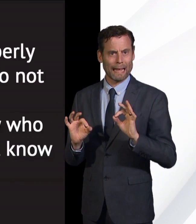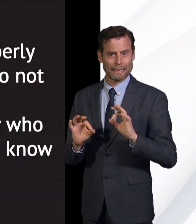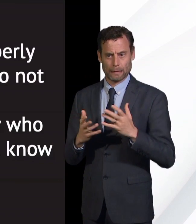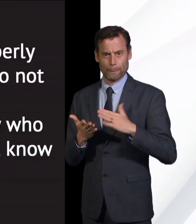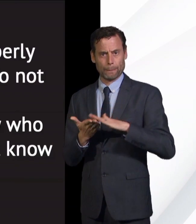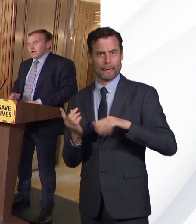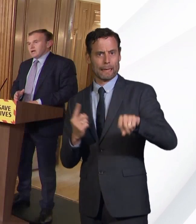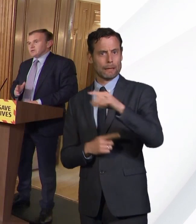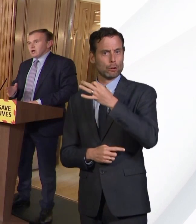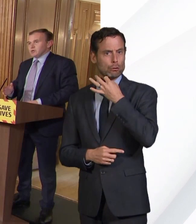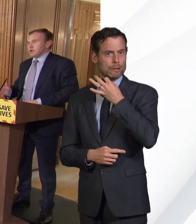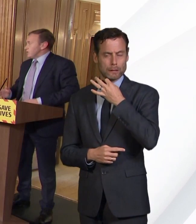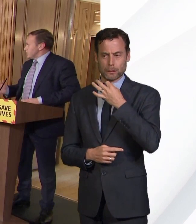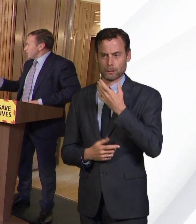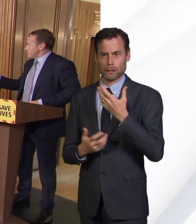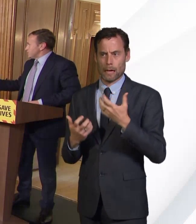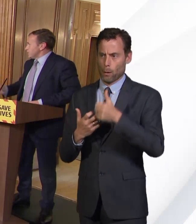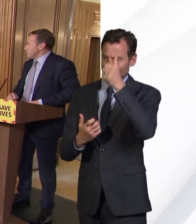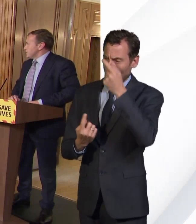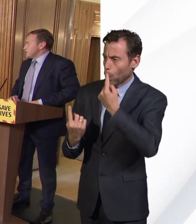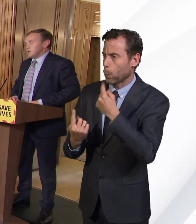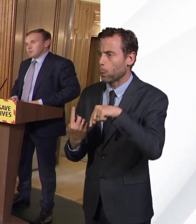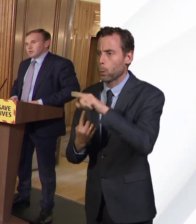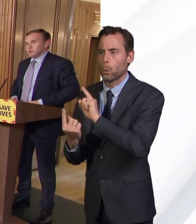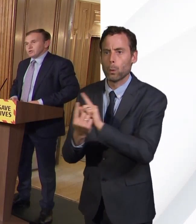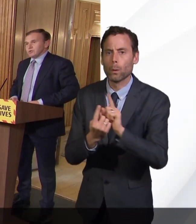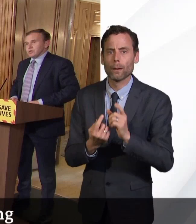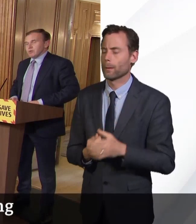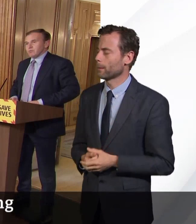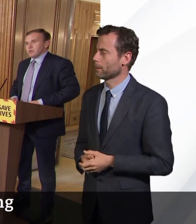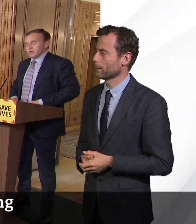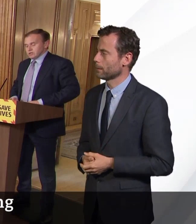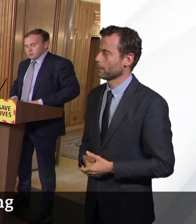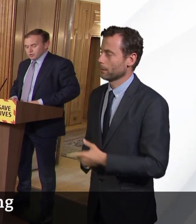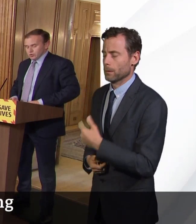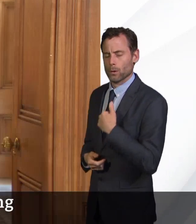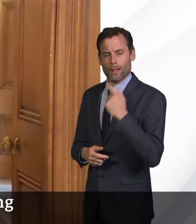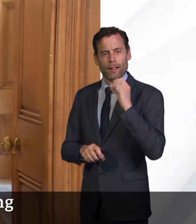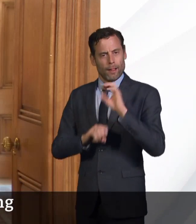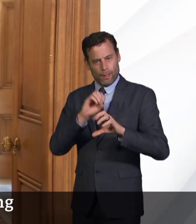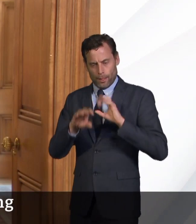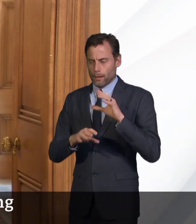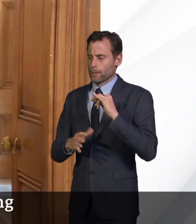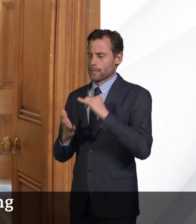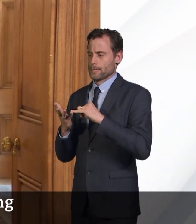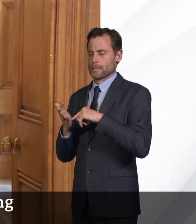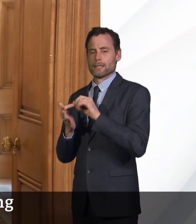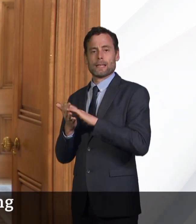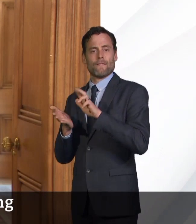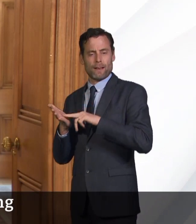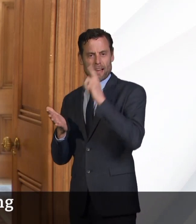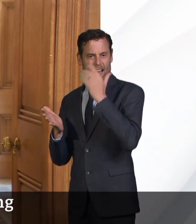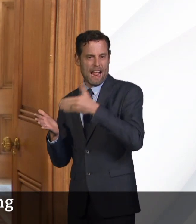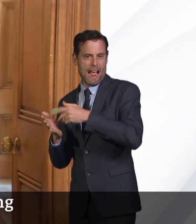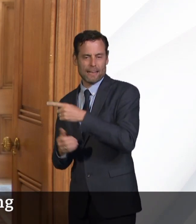Heidi, I will start by trying to answer that, and Stephen might also come in with some additional points. The